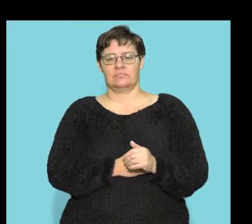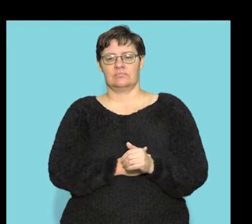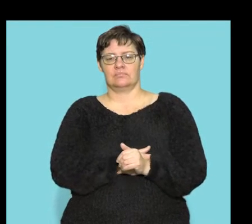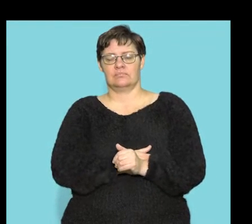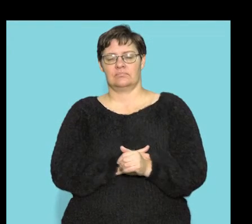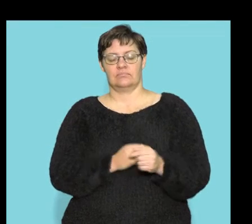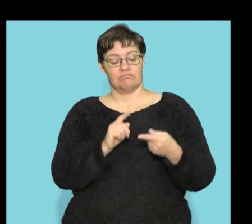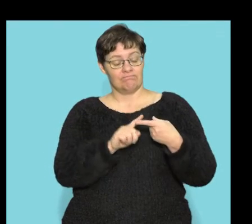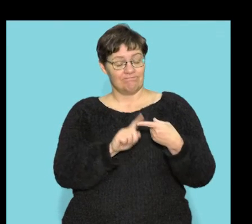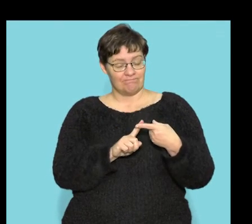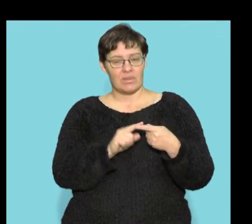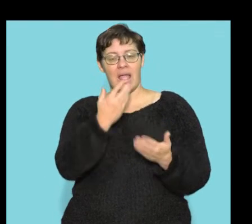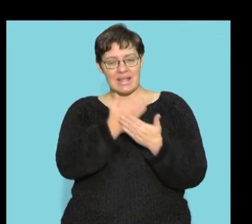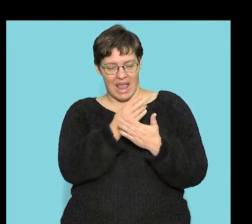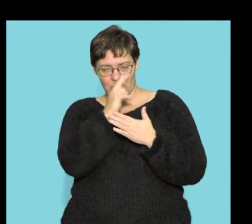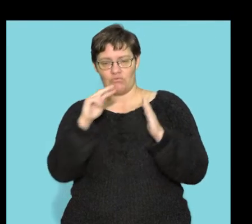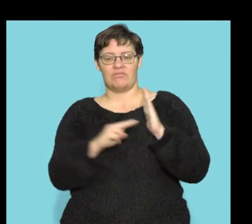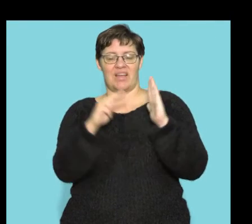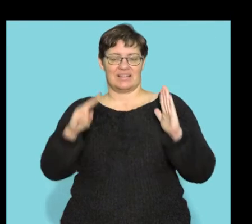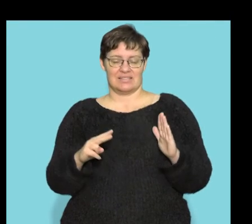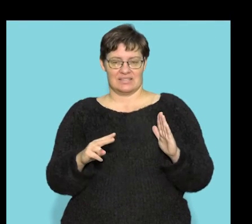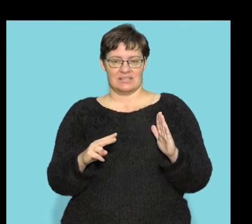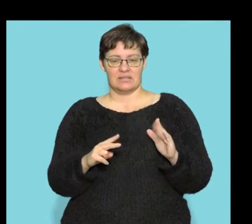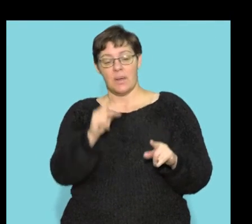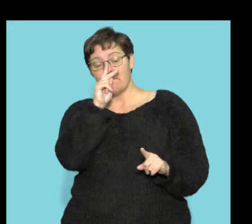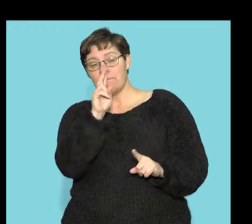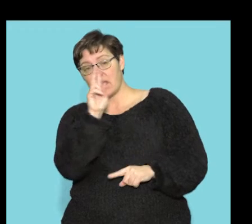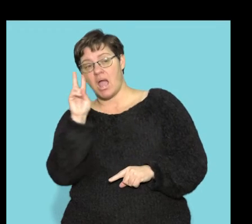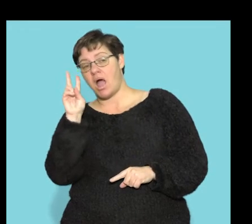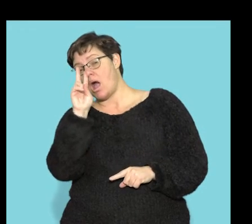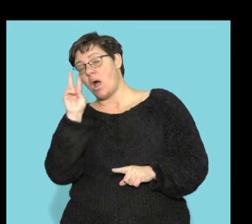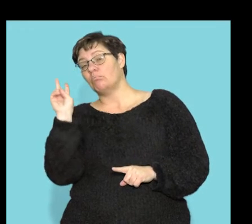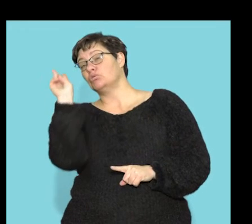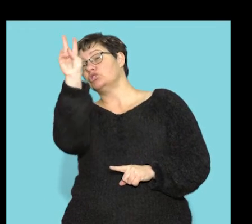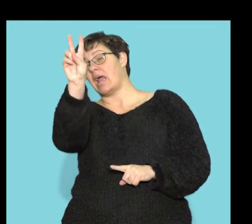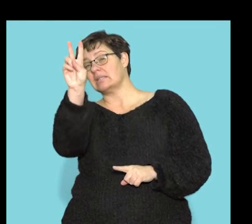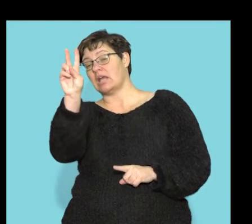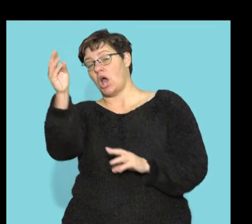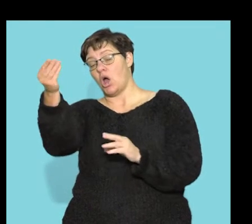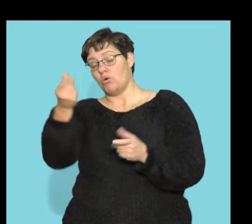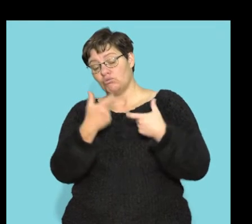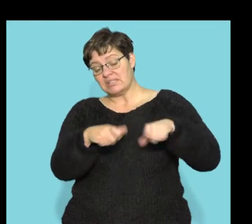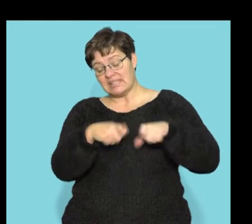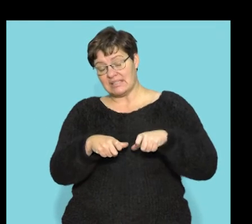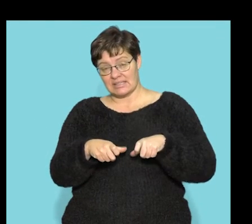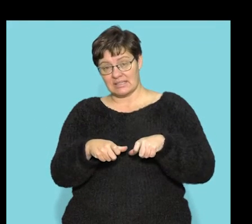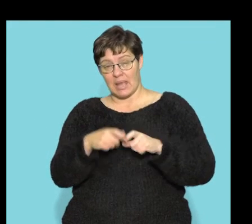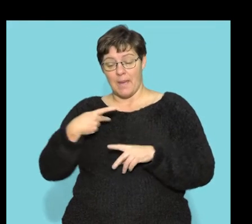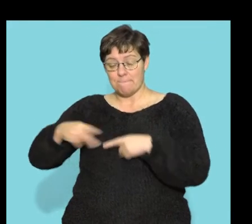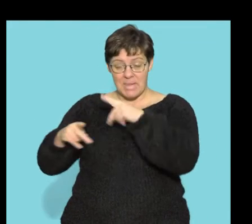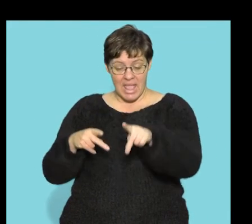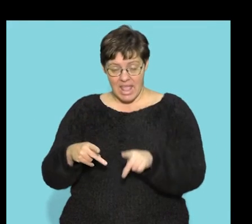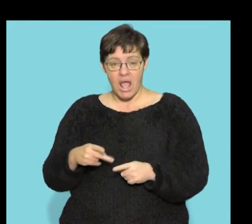1, to reflect on whether your projected receipts and payments have been realistic or